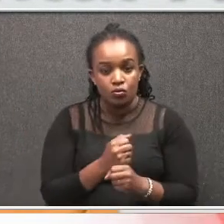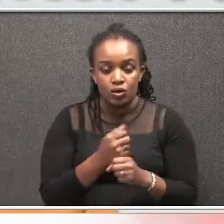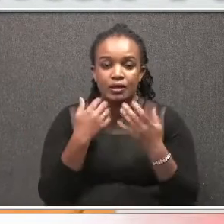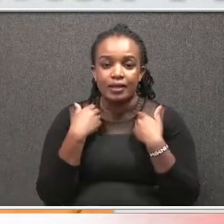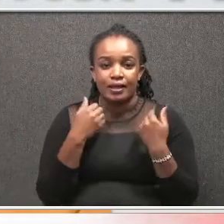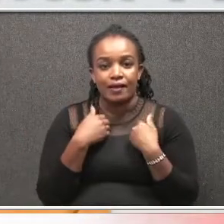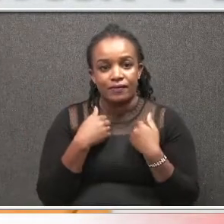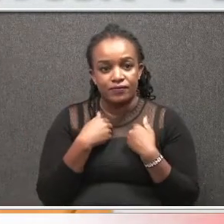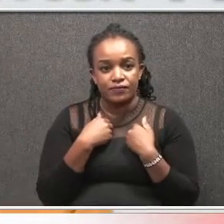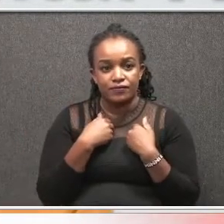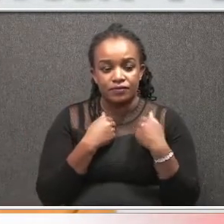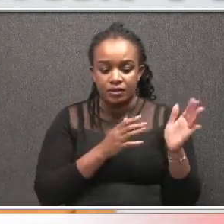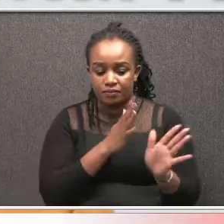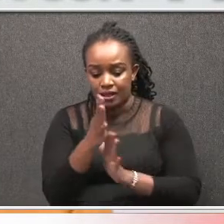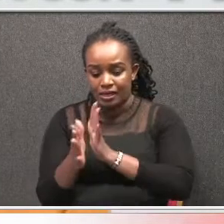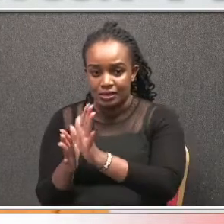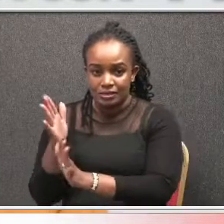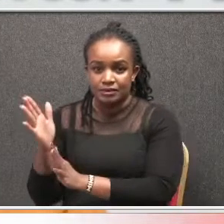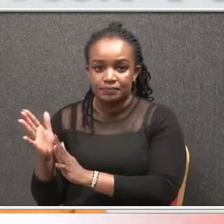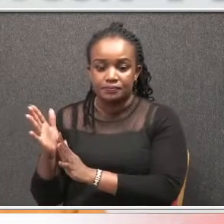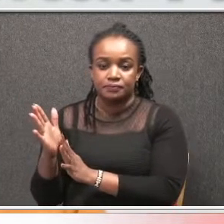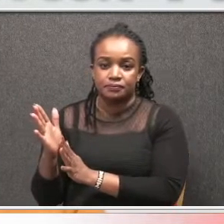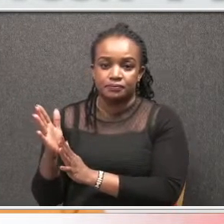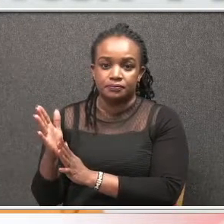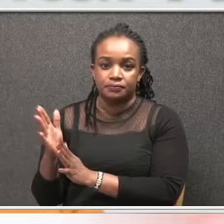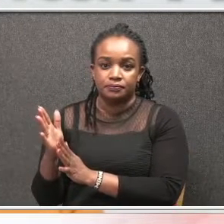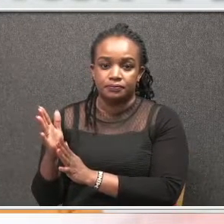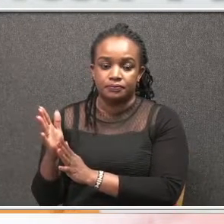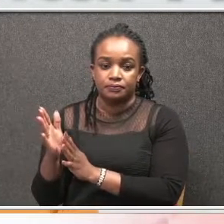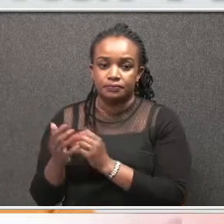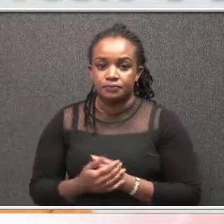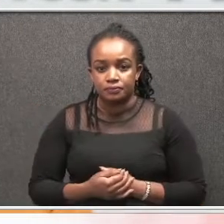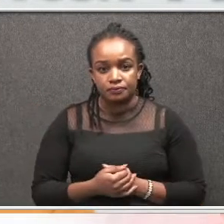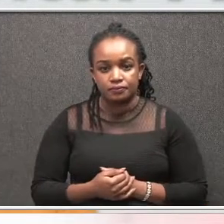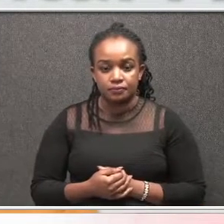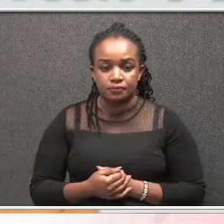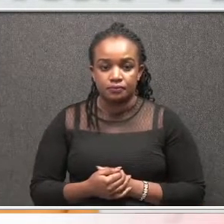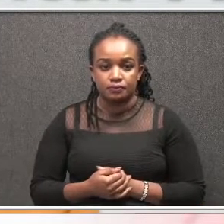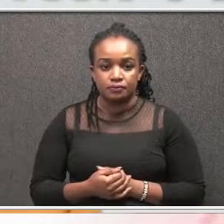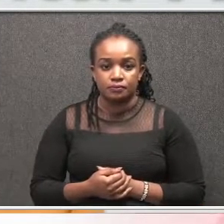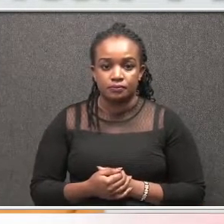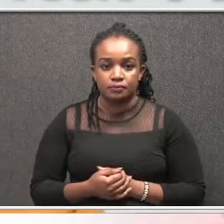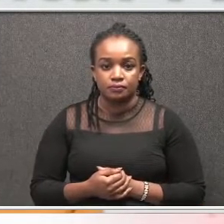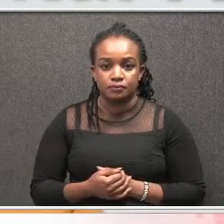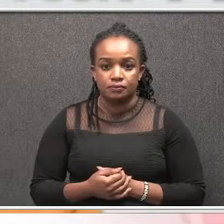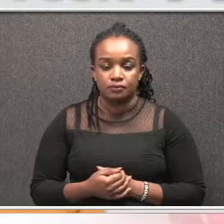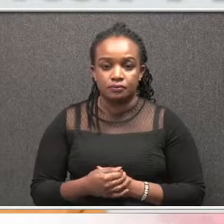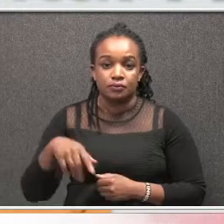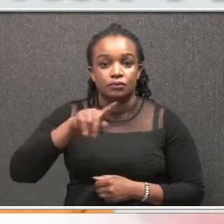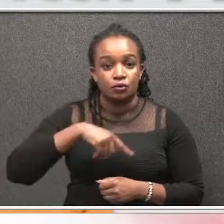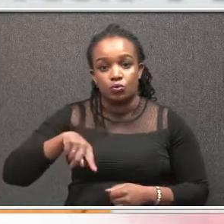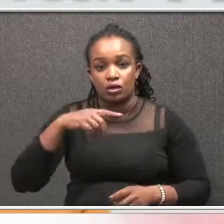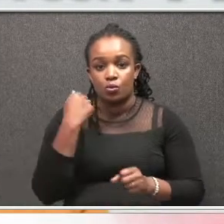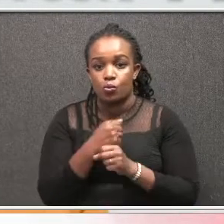of the plans and doing resource mobilization on that. Again, we are also